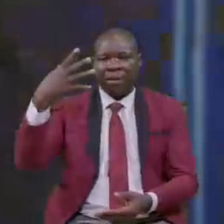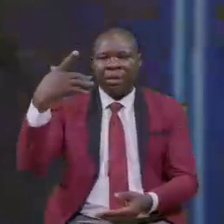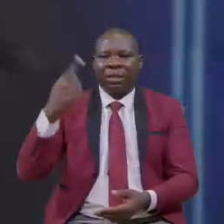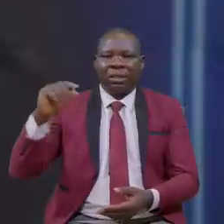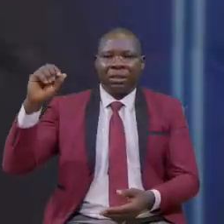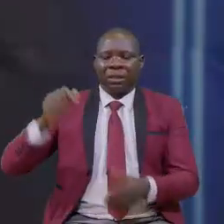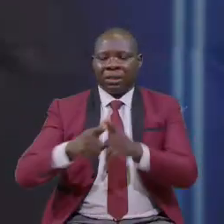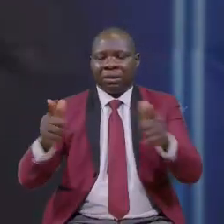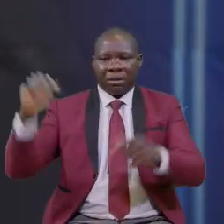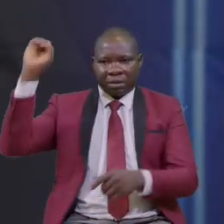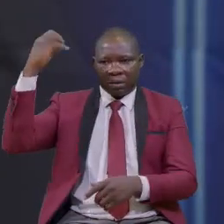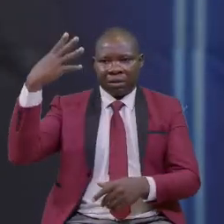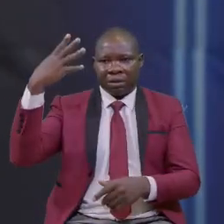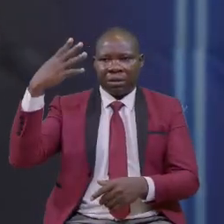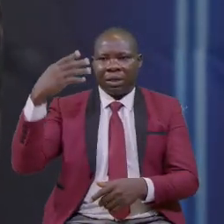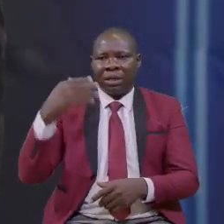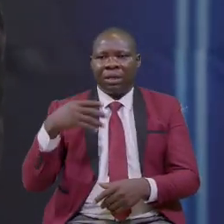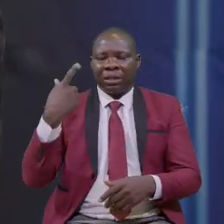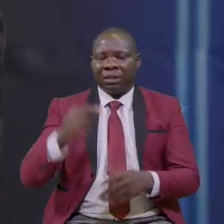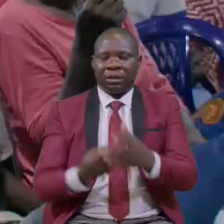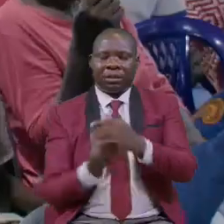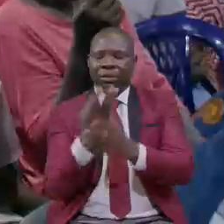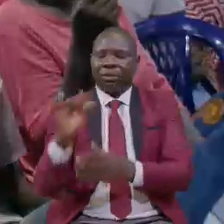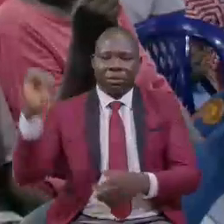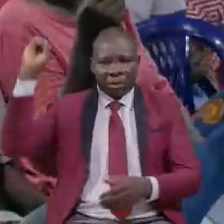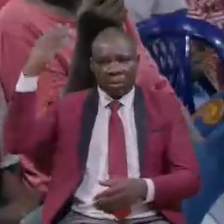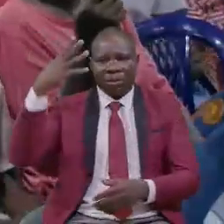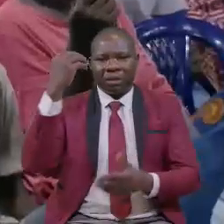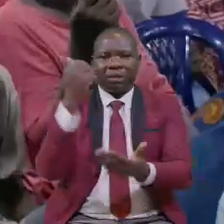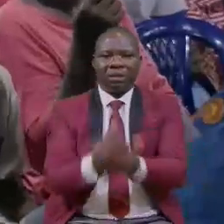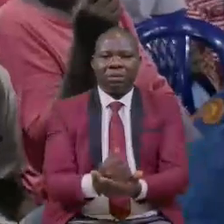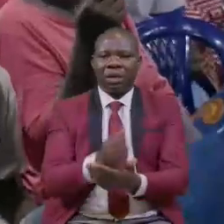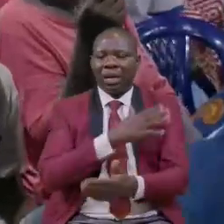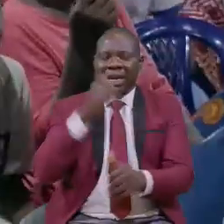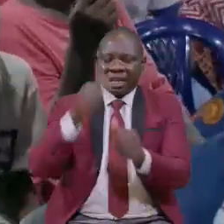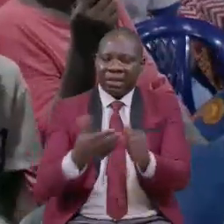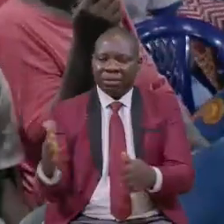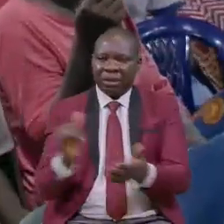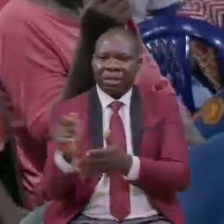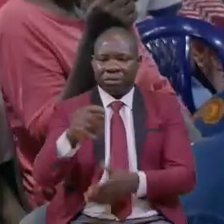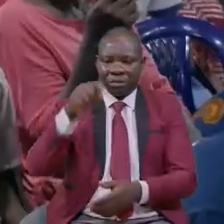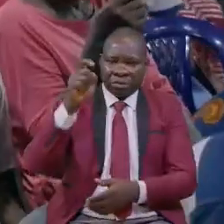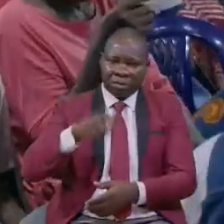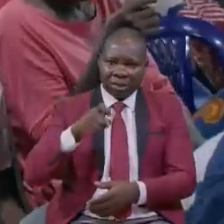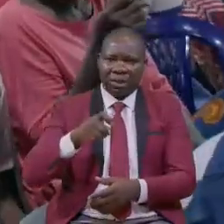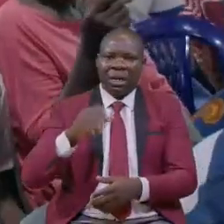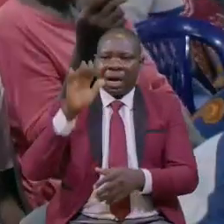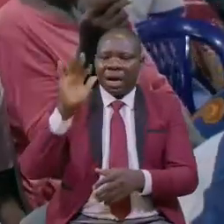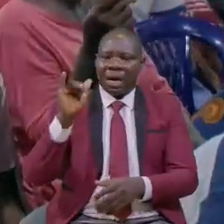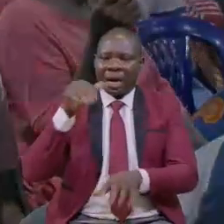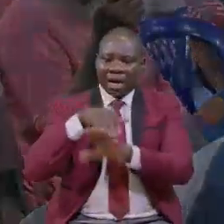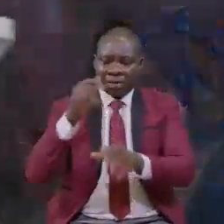great grace, there's growing grace. And everything you need at the throne of